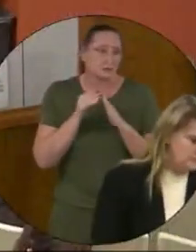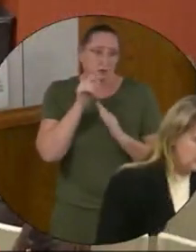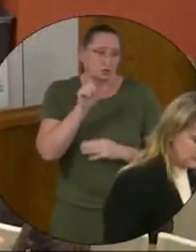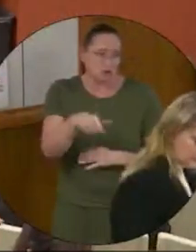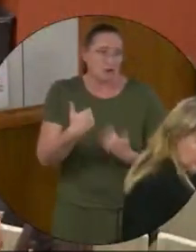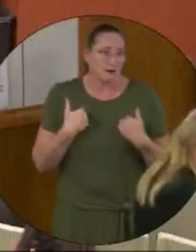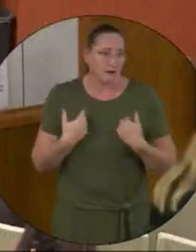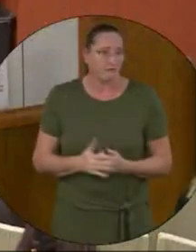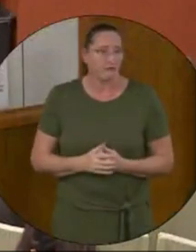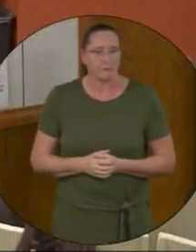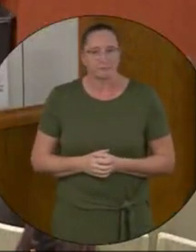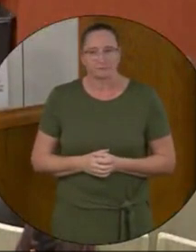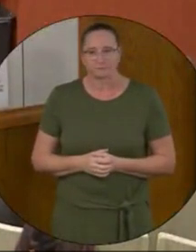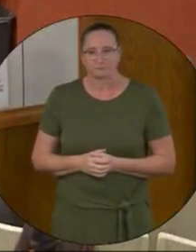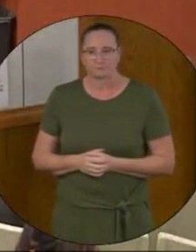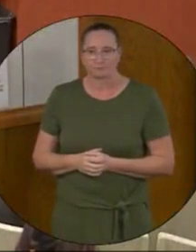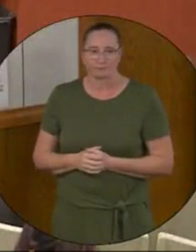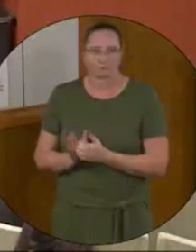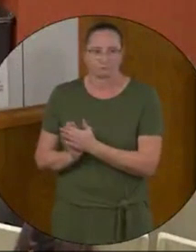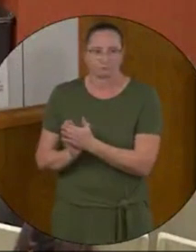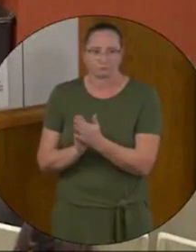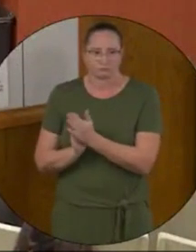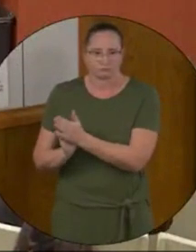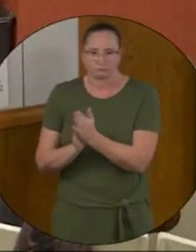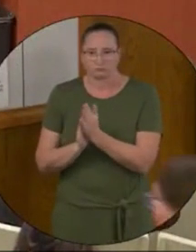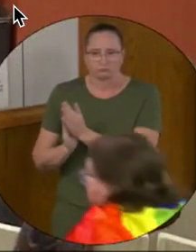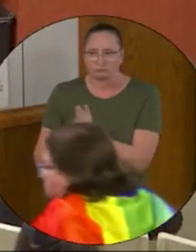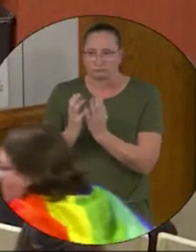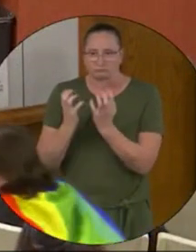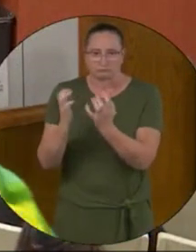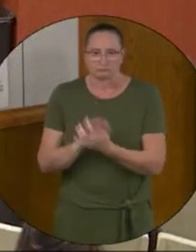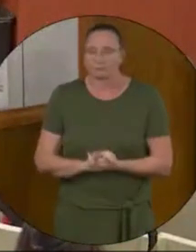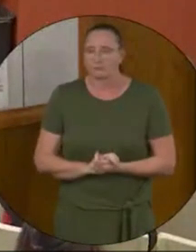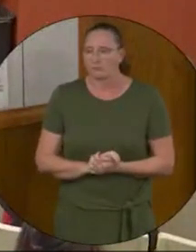Thank you, Ms. Tadrzynski. Diana.